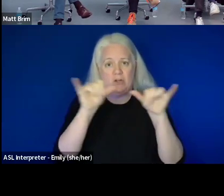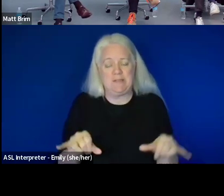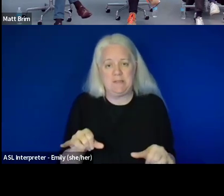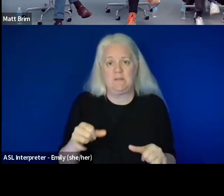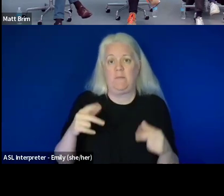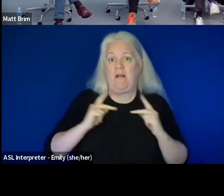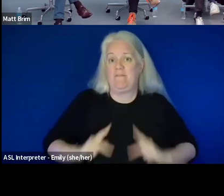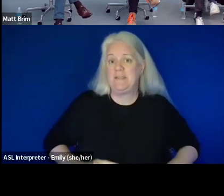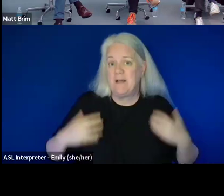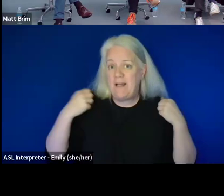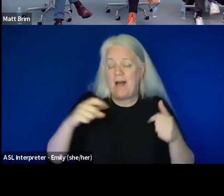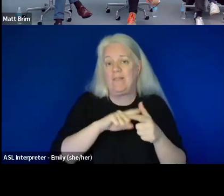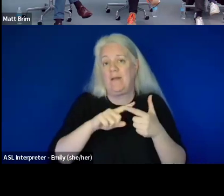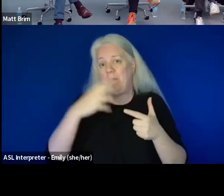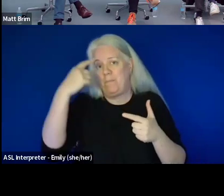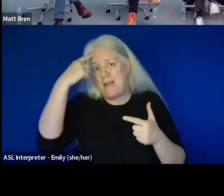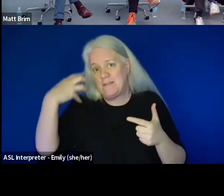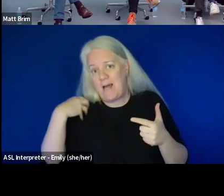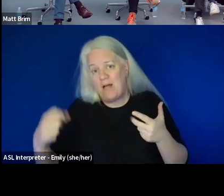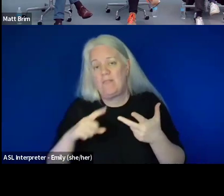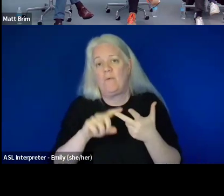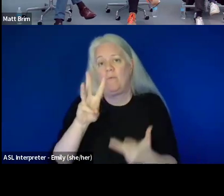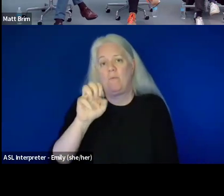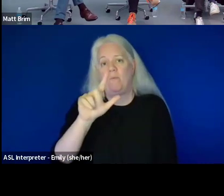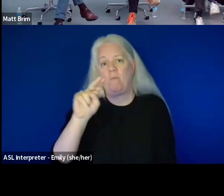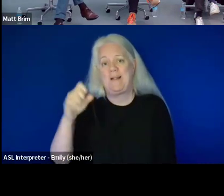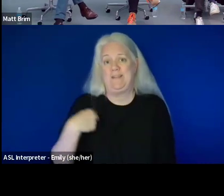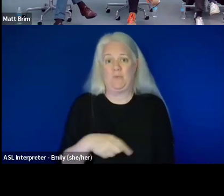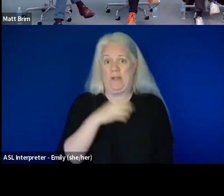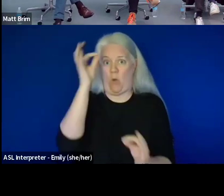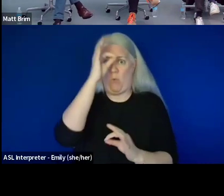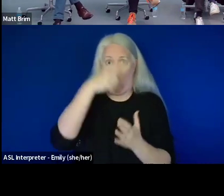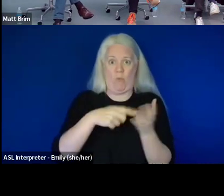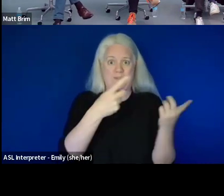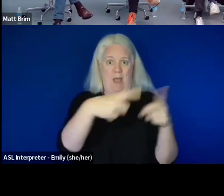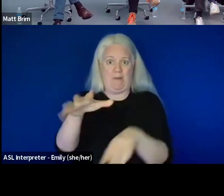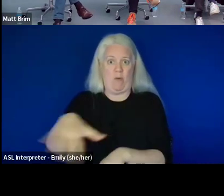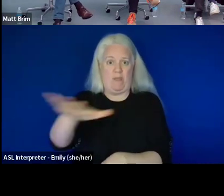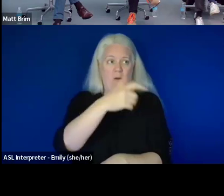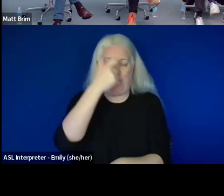wellness. And so we're trying to find out. And so we need help to do that because the system is so big.